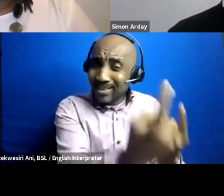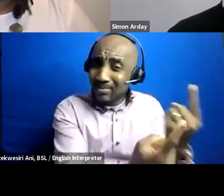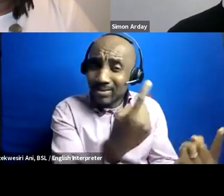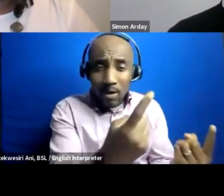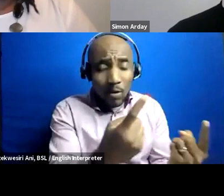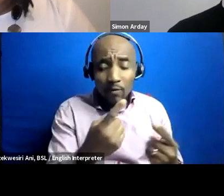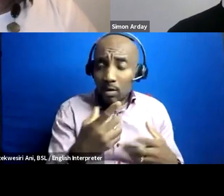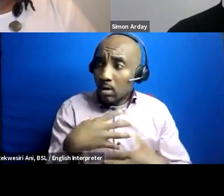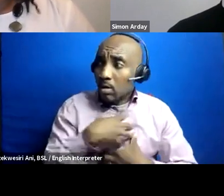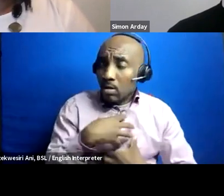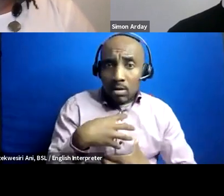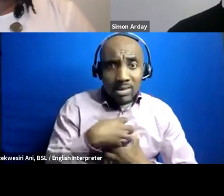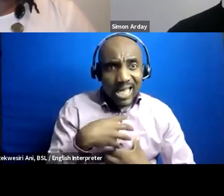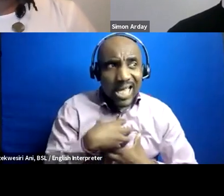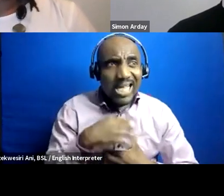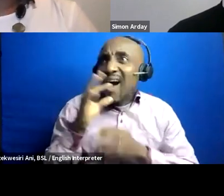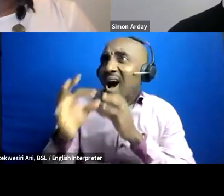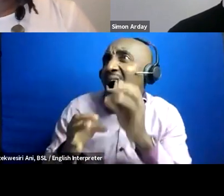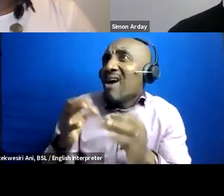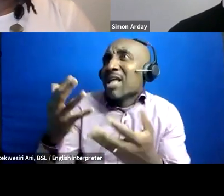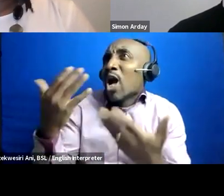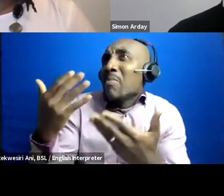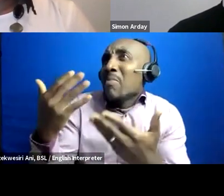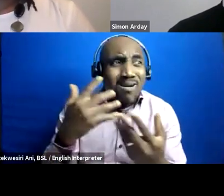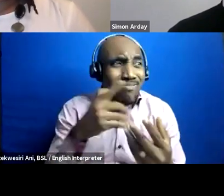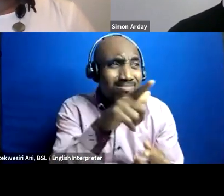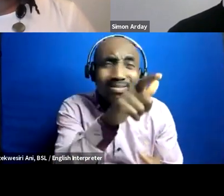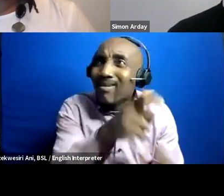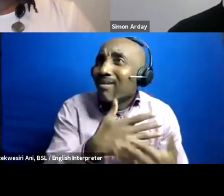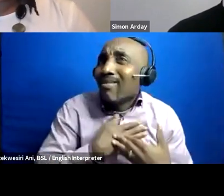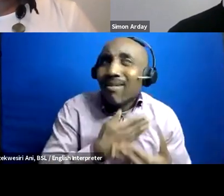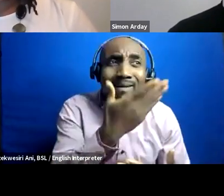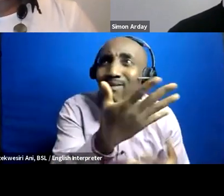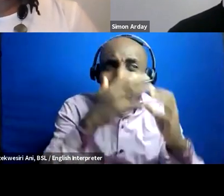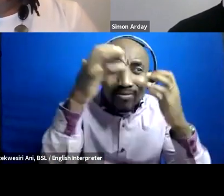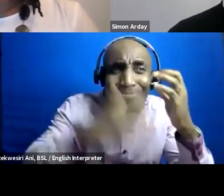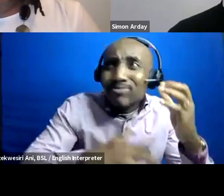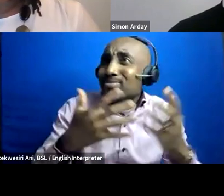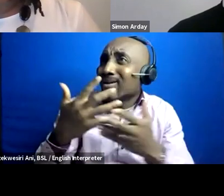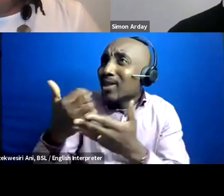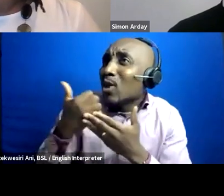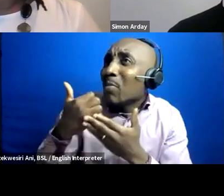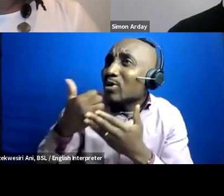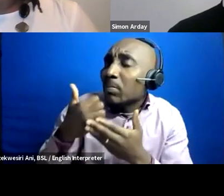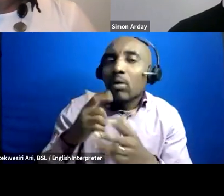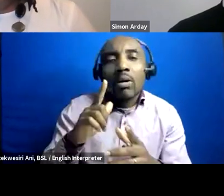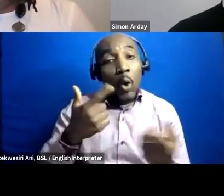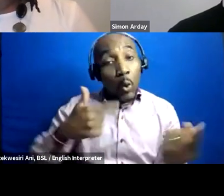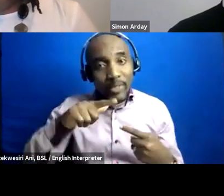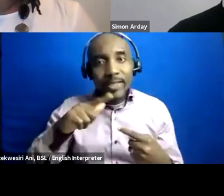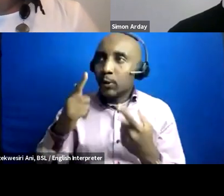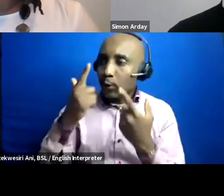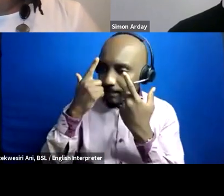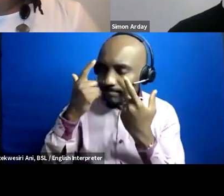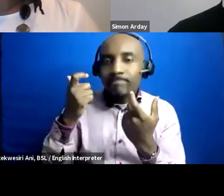will be asking for more information. And it's just about listening and being supportive. Before we round